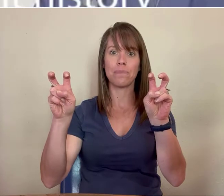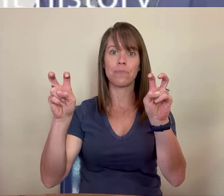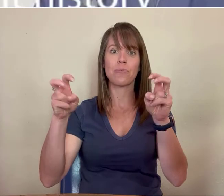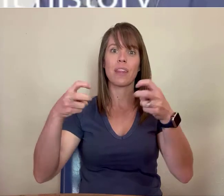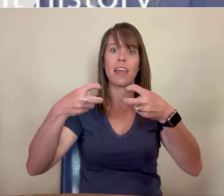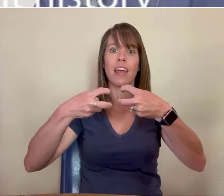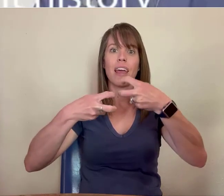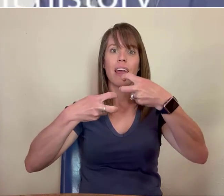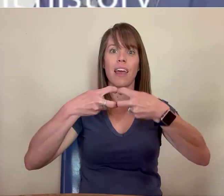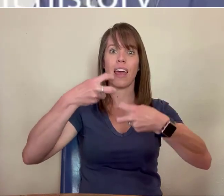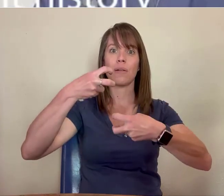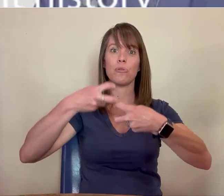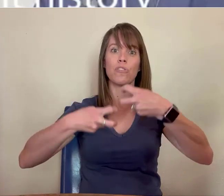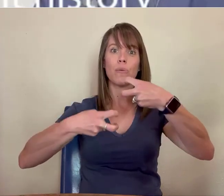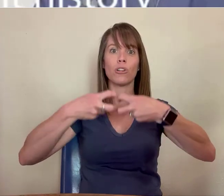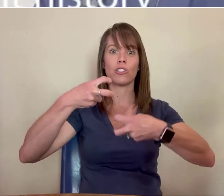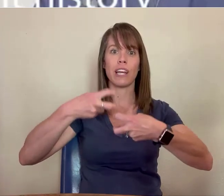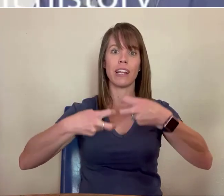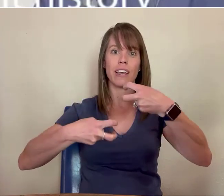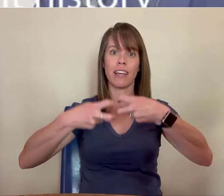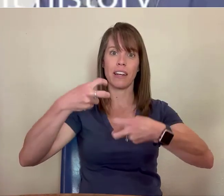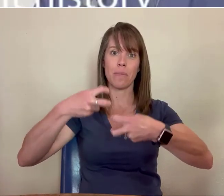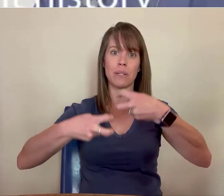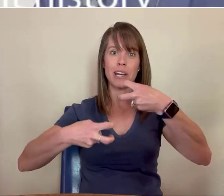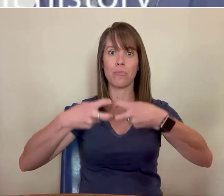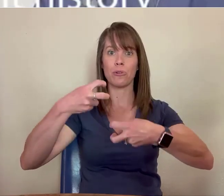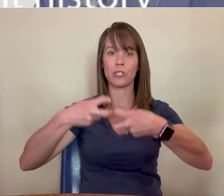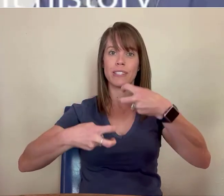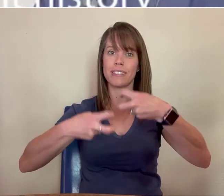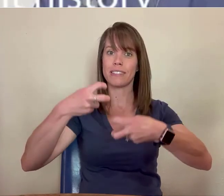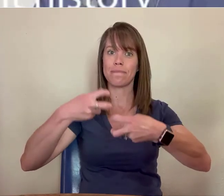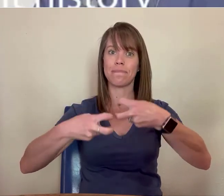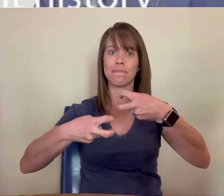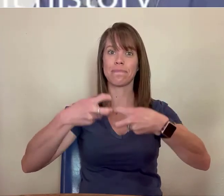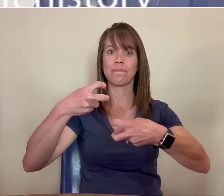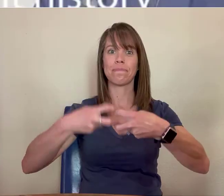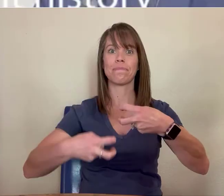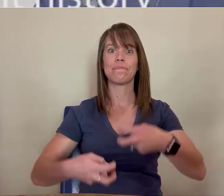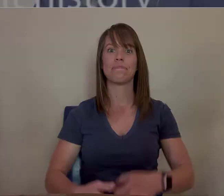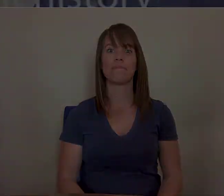down and move them alternating in up and down motions.